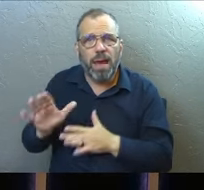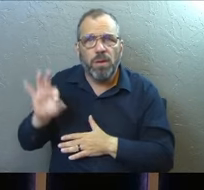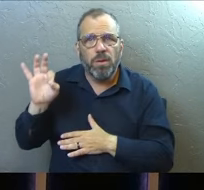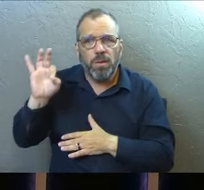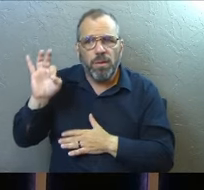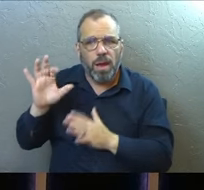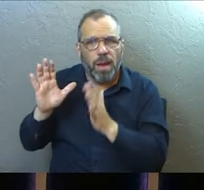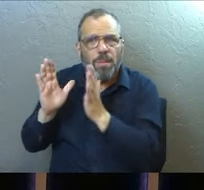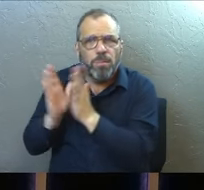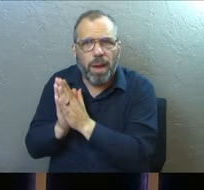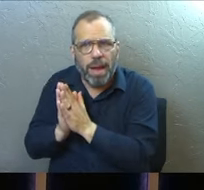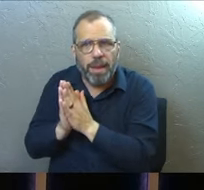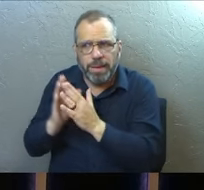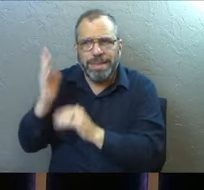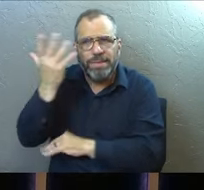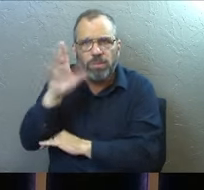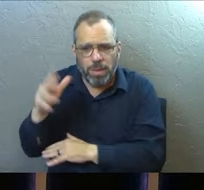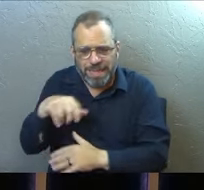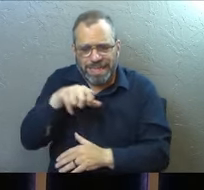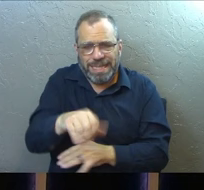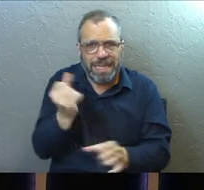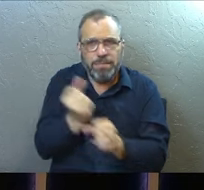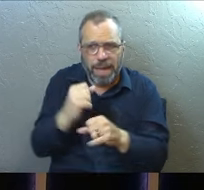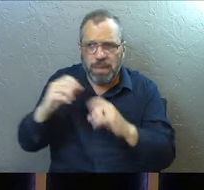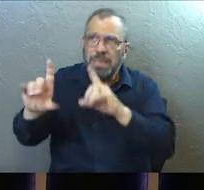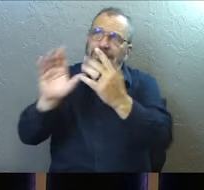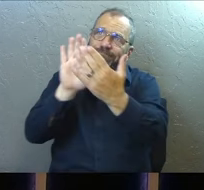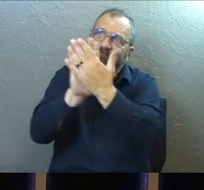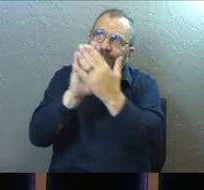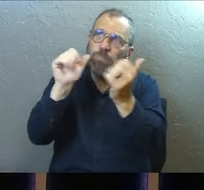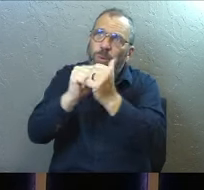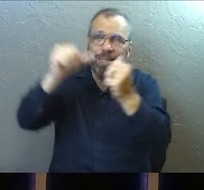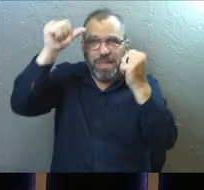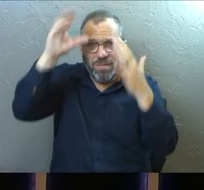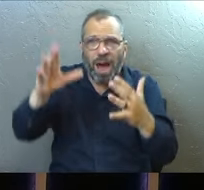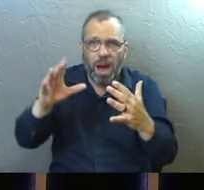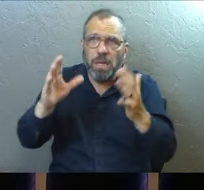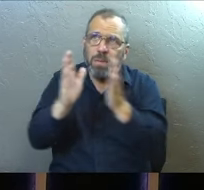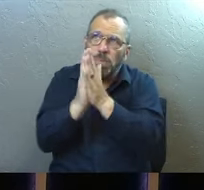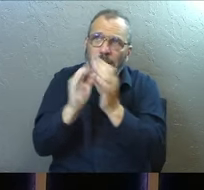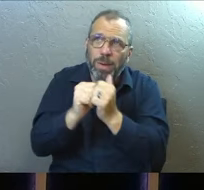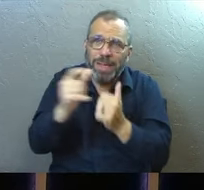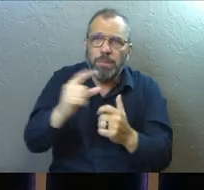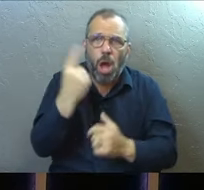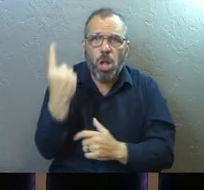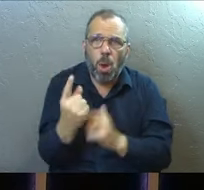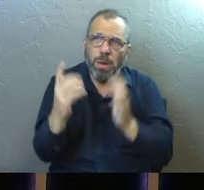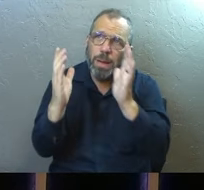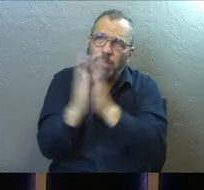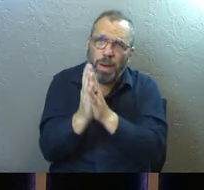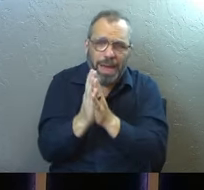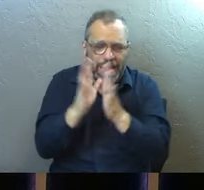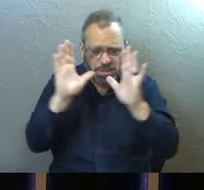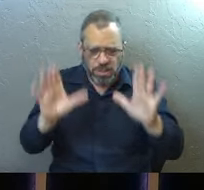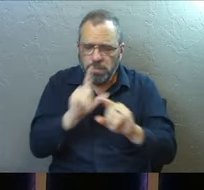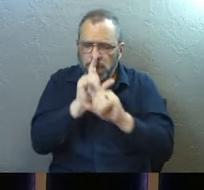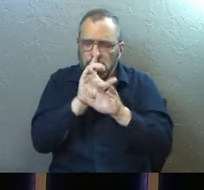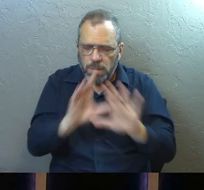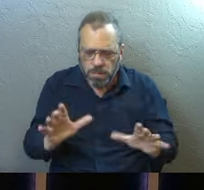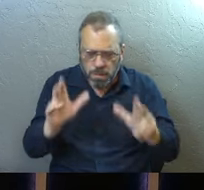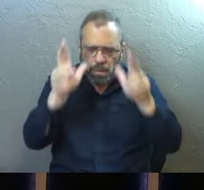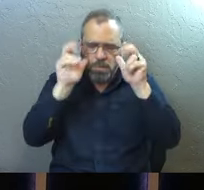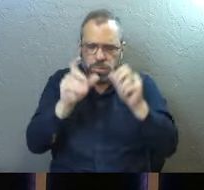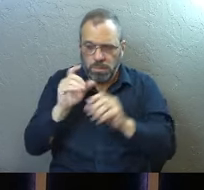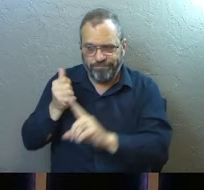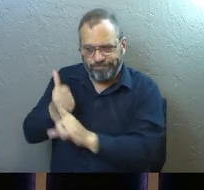life. This is a habit, a practice that he made to be close with his Father, was to get alone and pray and just be still and be